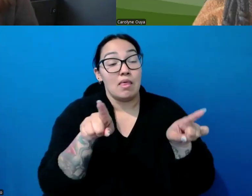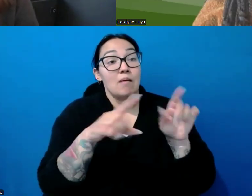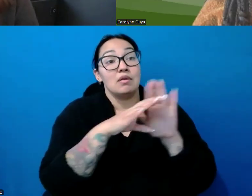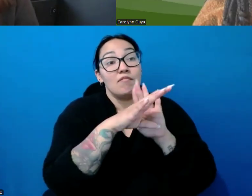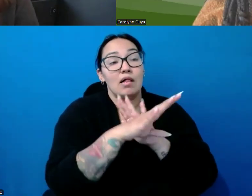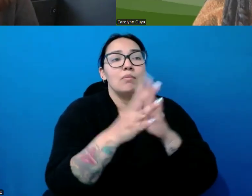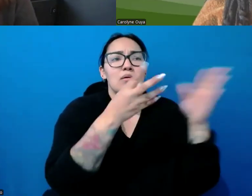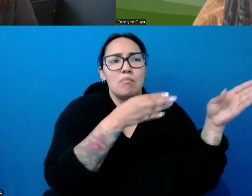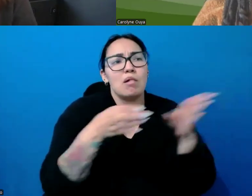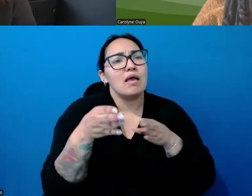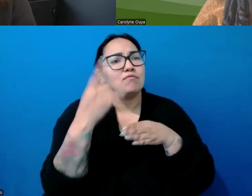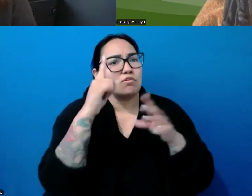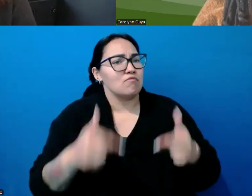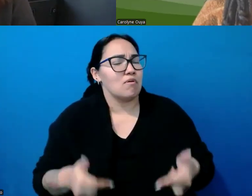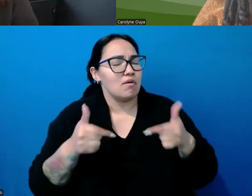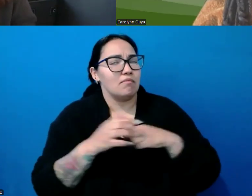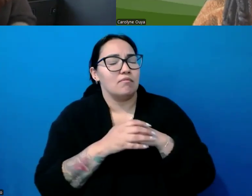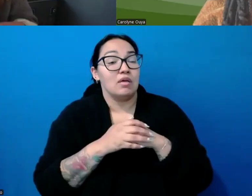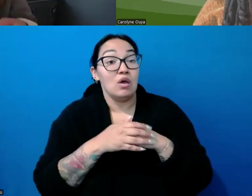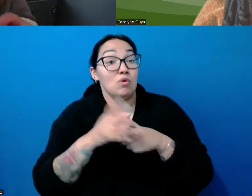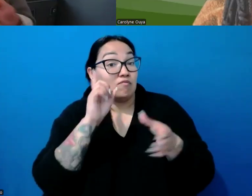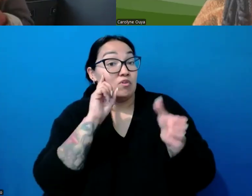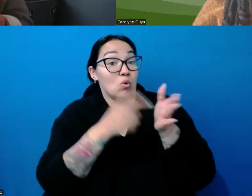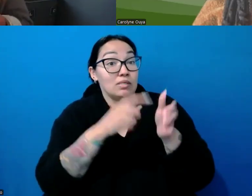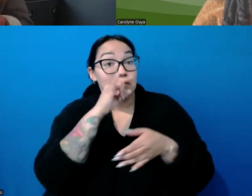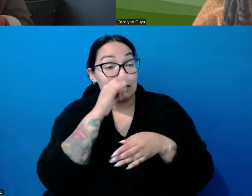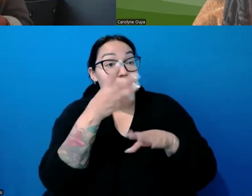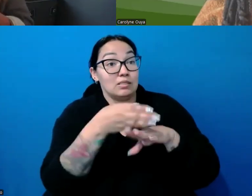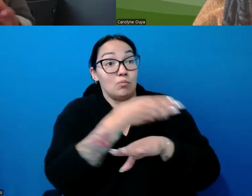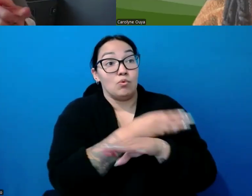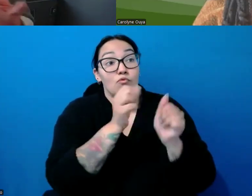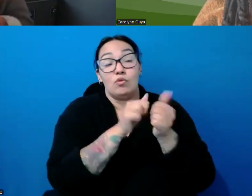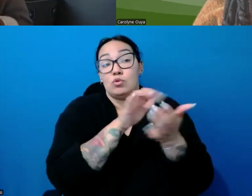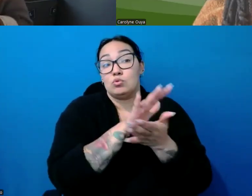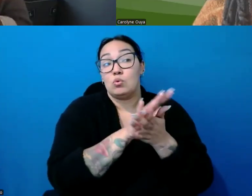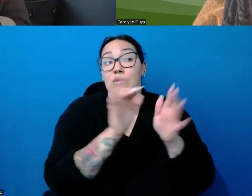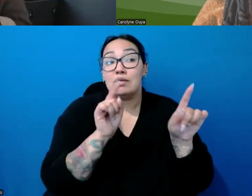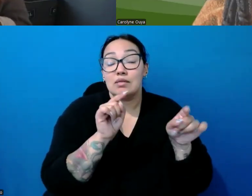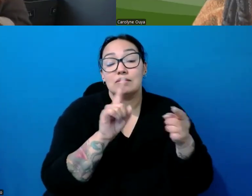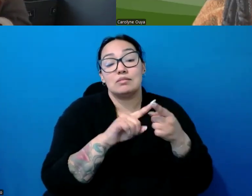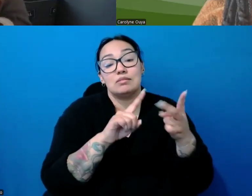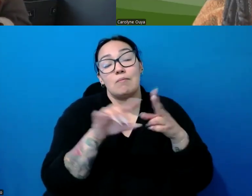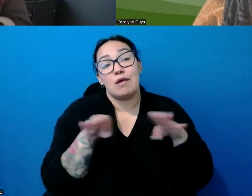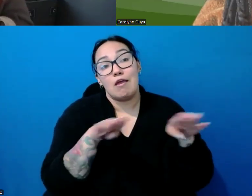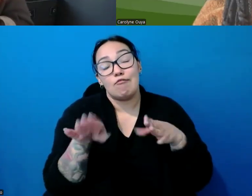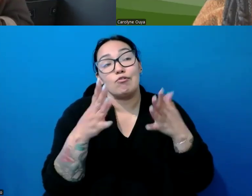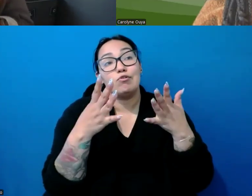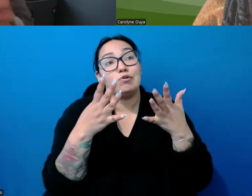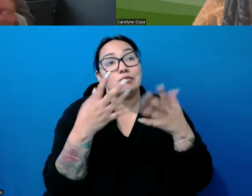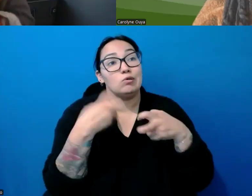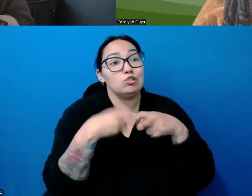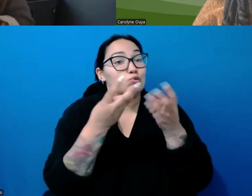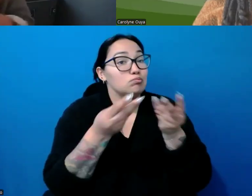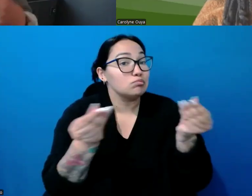for their life. And that is what we've seen kids now improve their school attendance, their behavioral issues at school diminish,